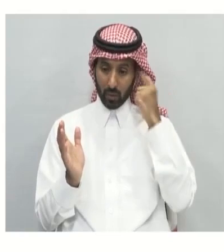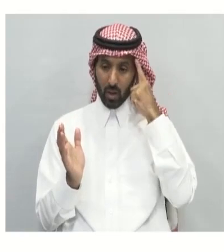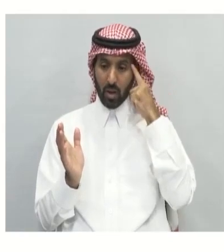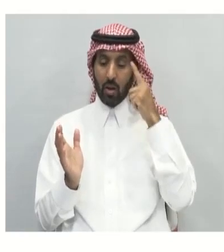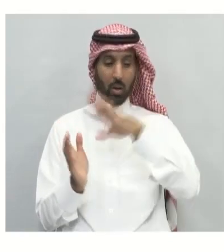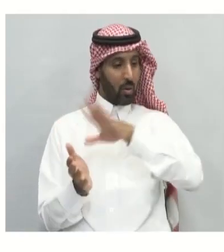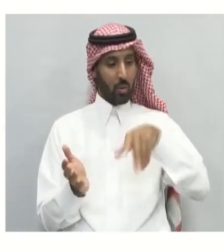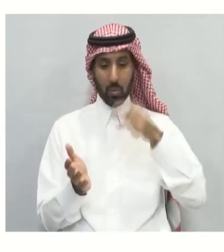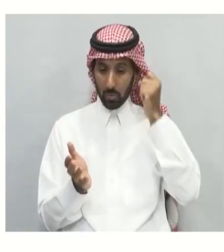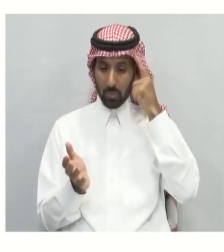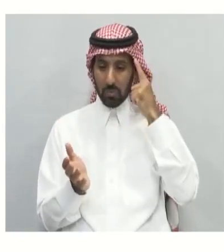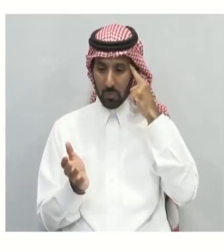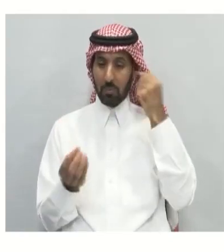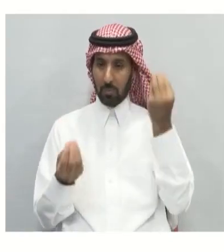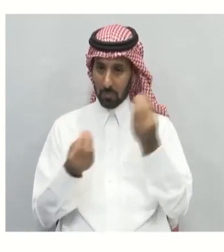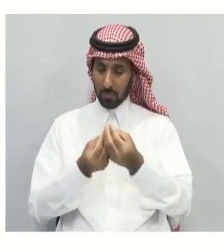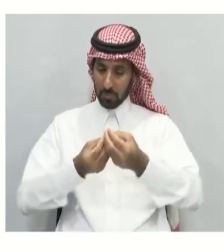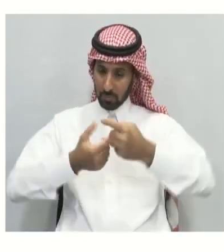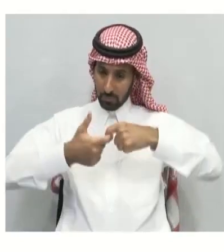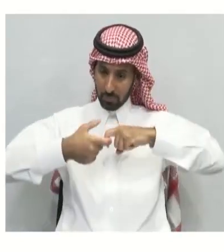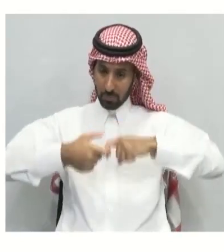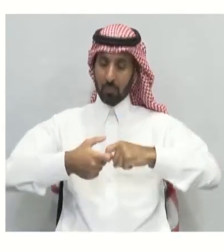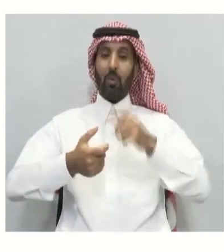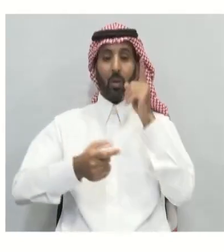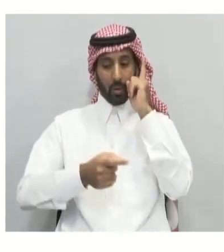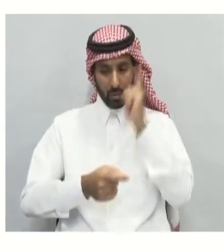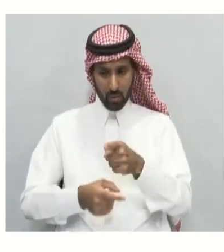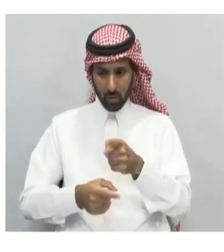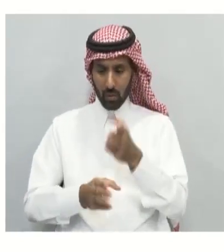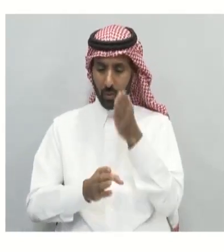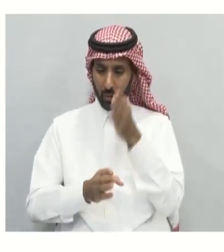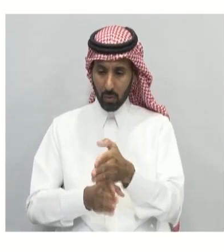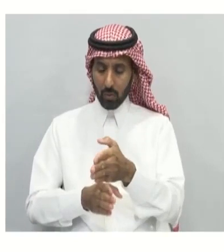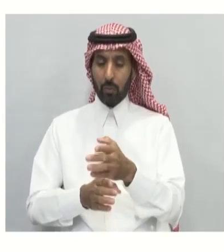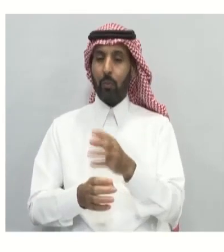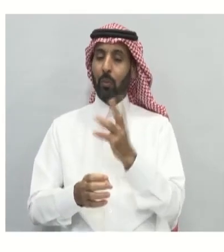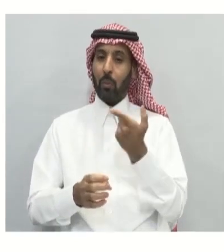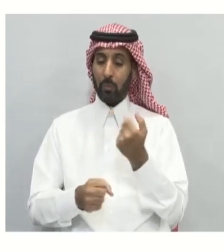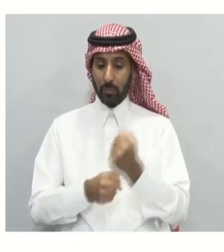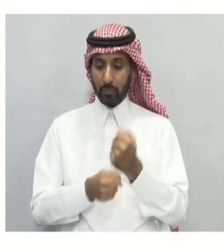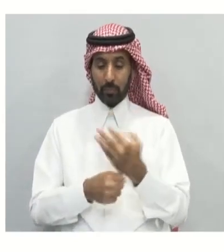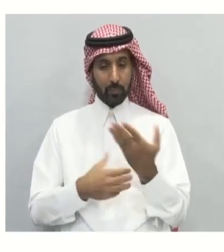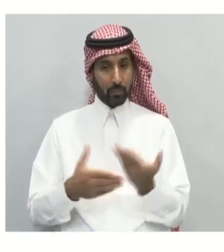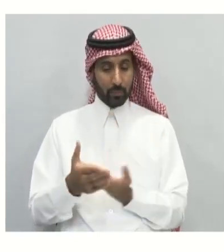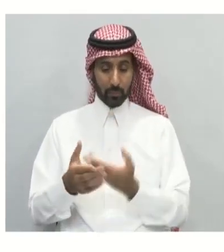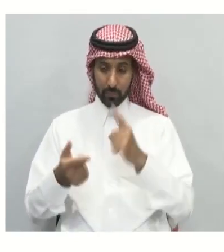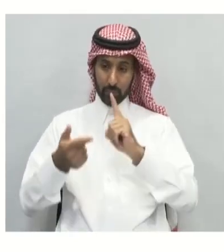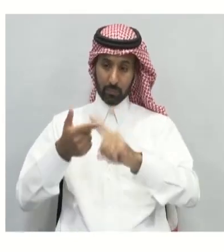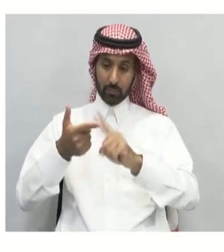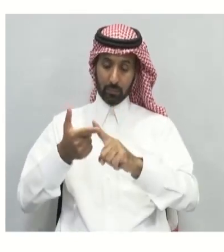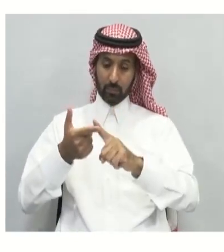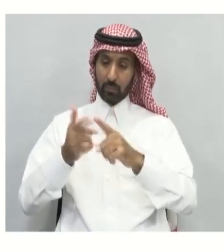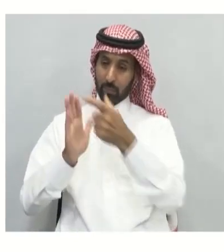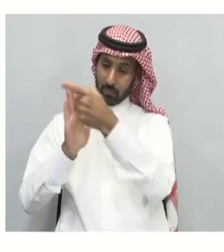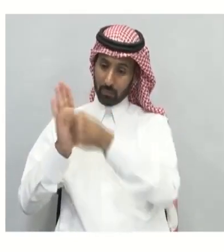that all the ideas are related, directions, and about the event. The second one, paragraphs. If